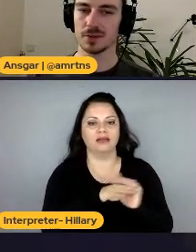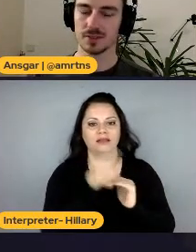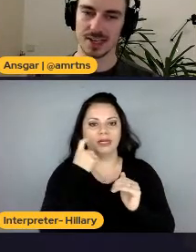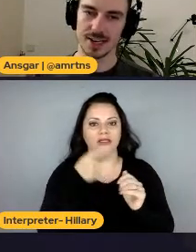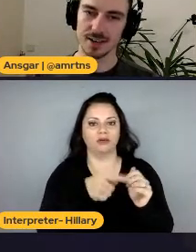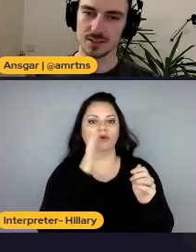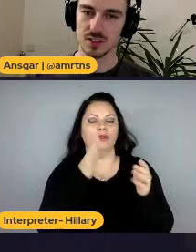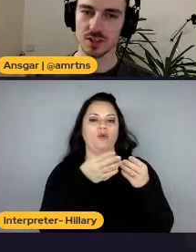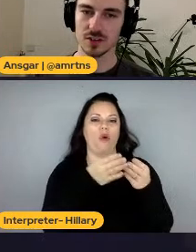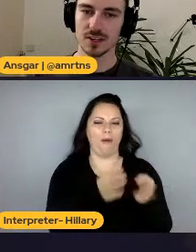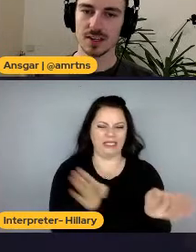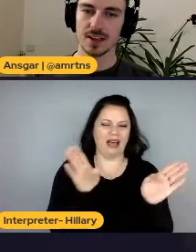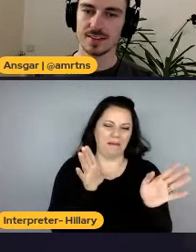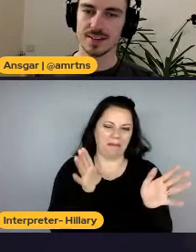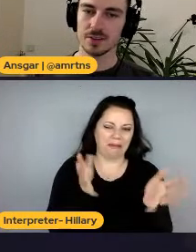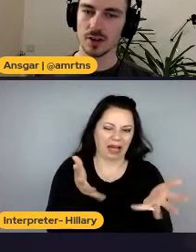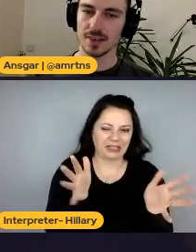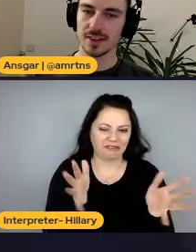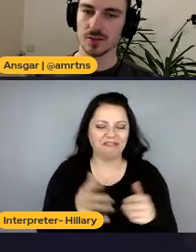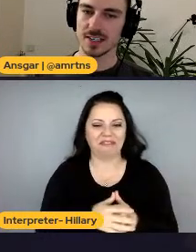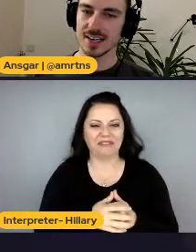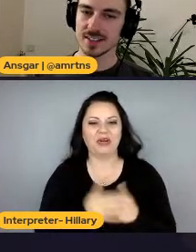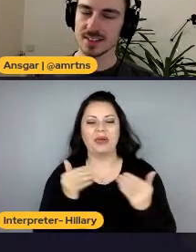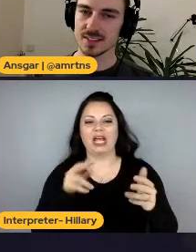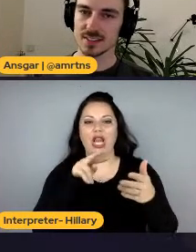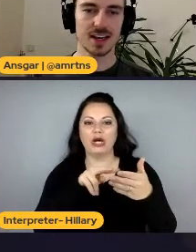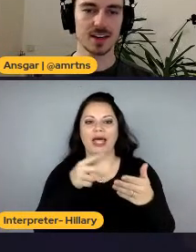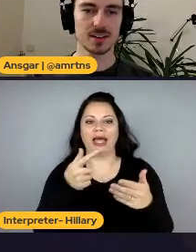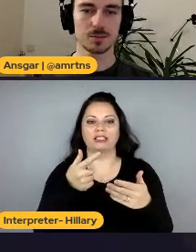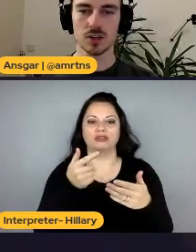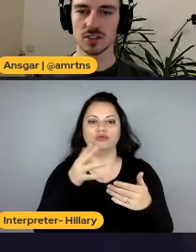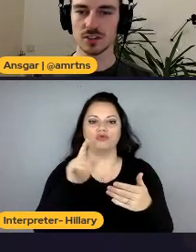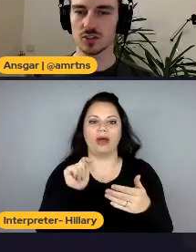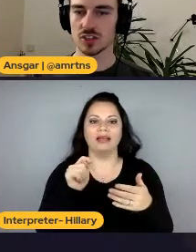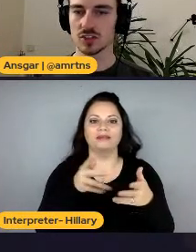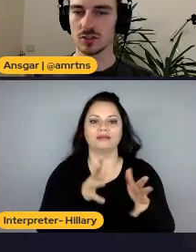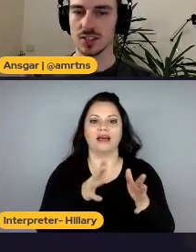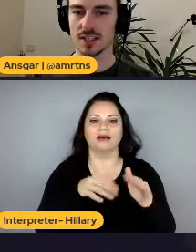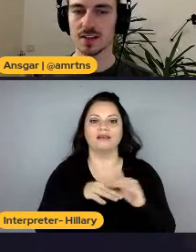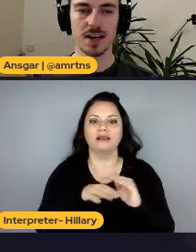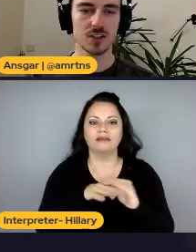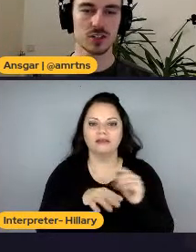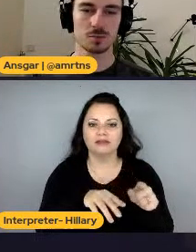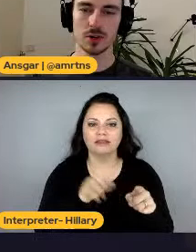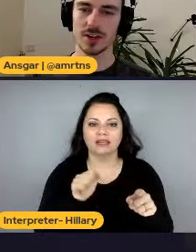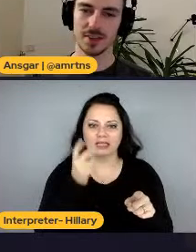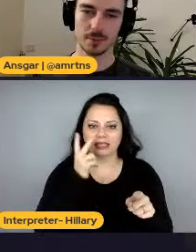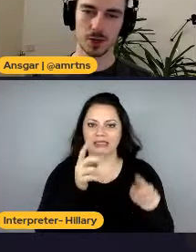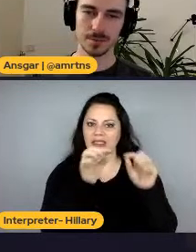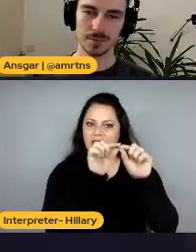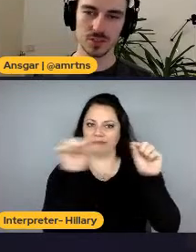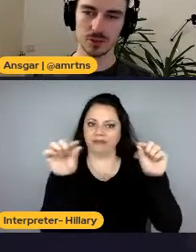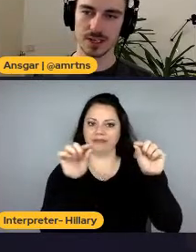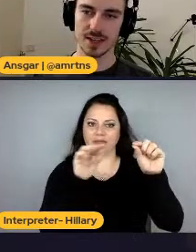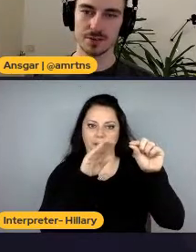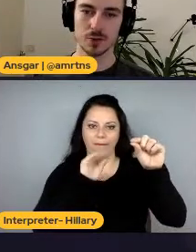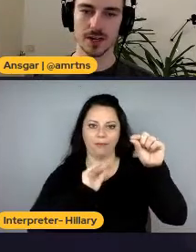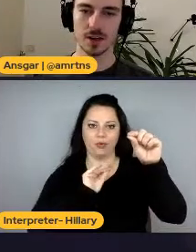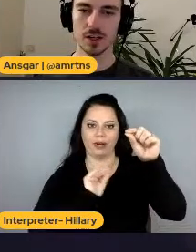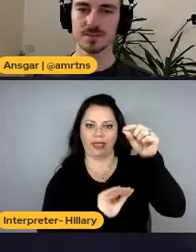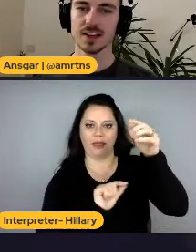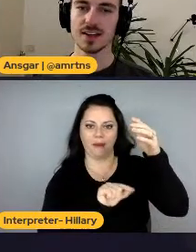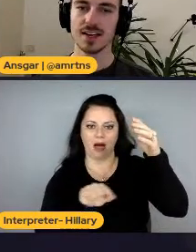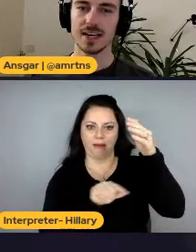opened up, kind of. So let's have a look at the grant access. And because it's just used here, I just put it at the bottom so we can have a